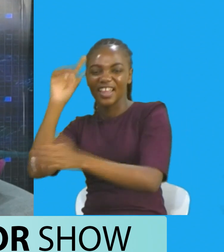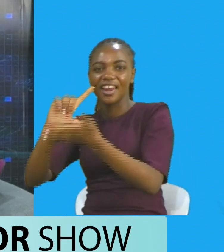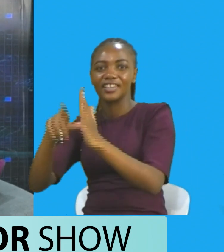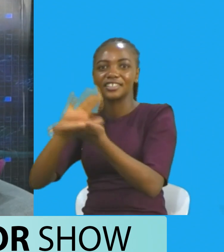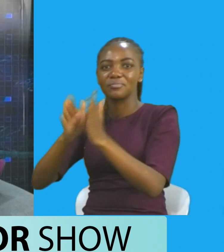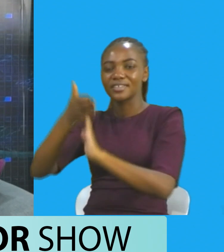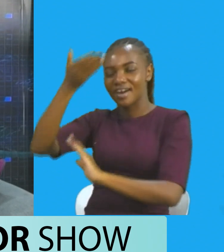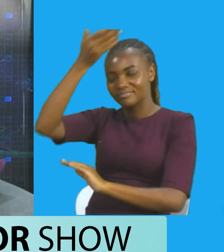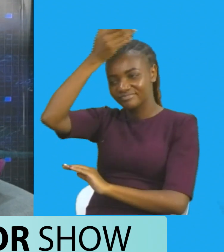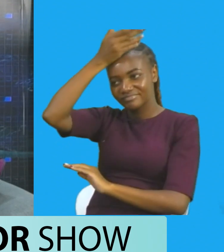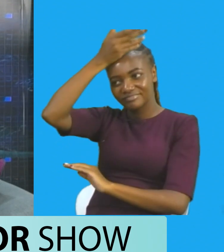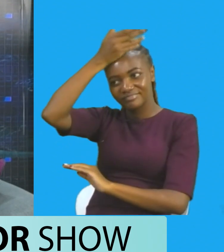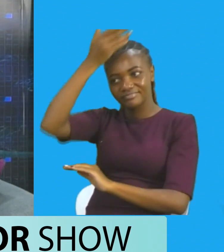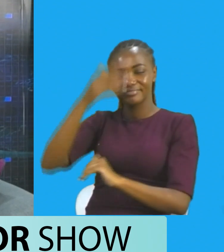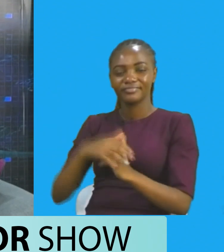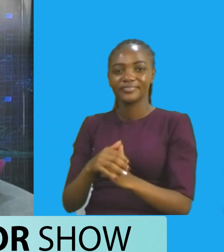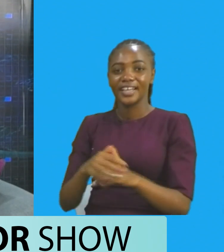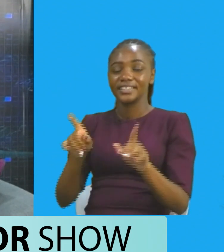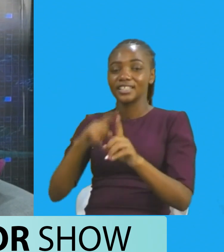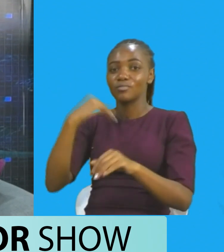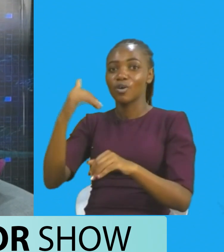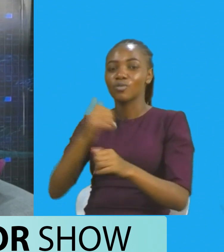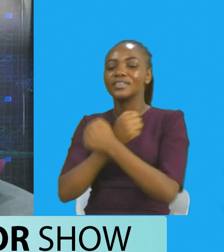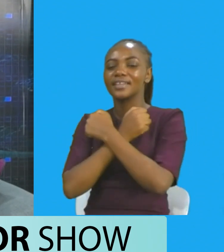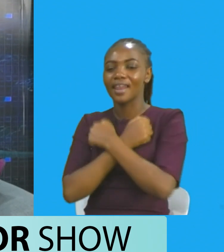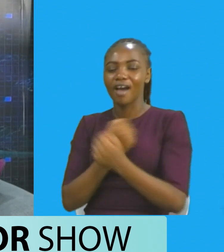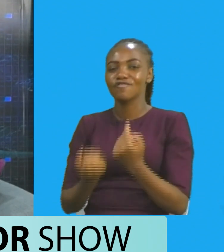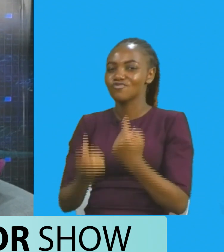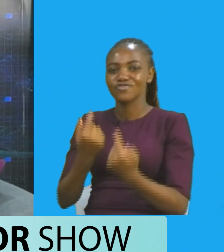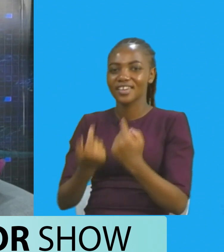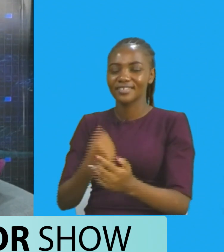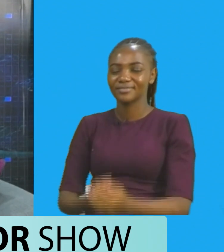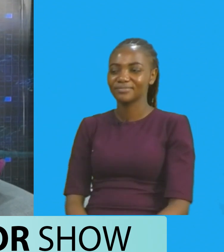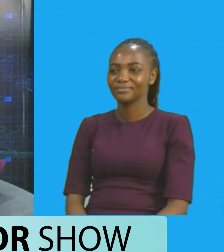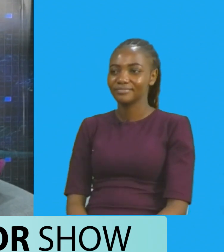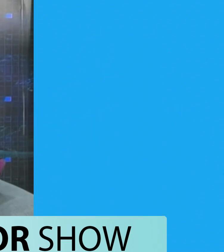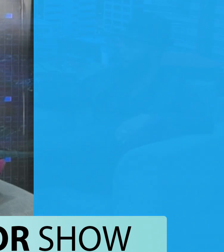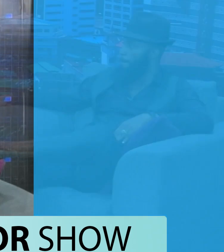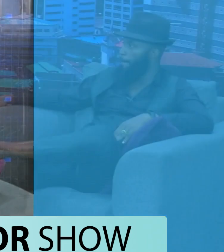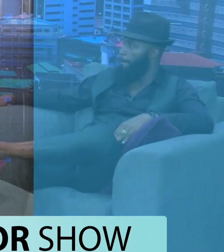the industry of being a chef. I've always loved being in the kitchen.